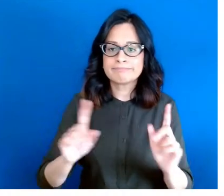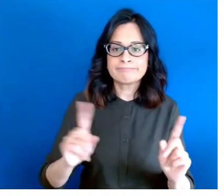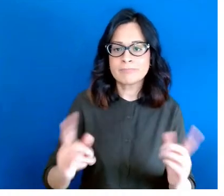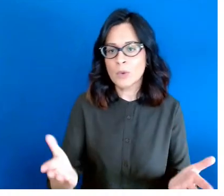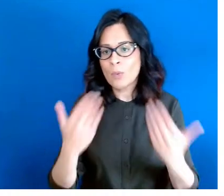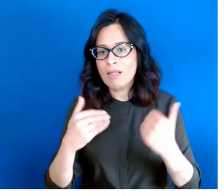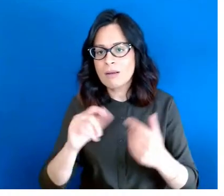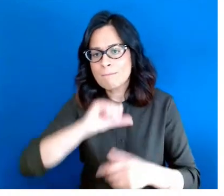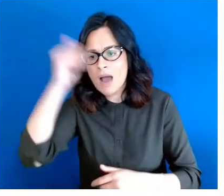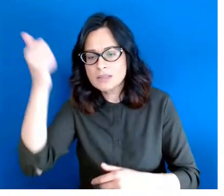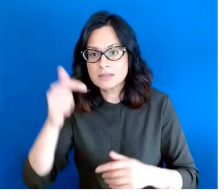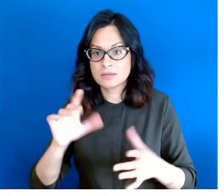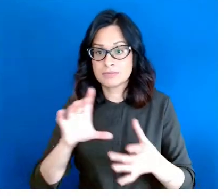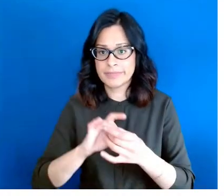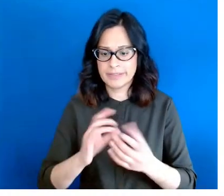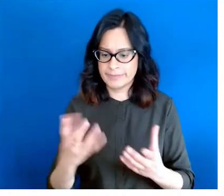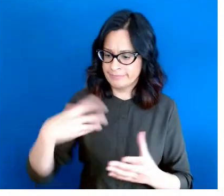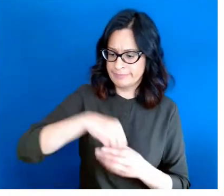allergy.